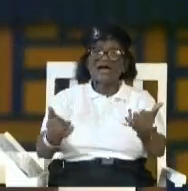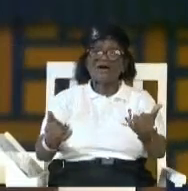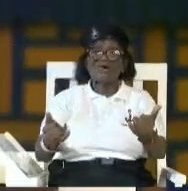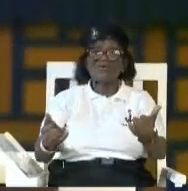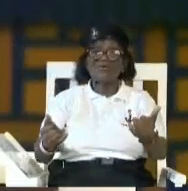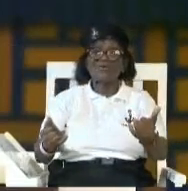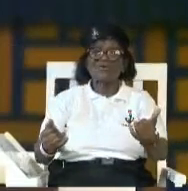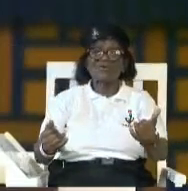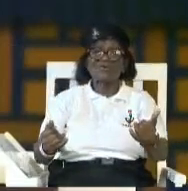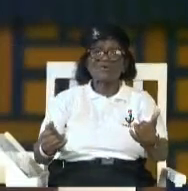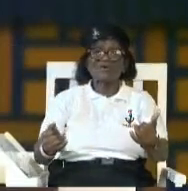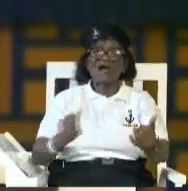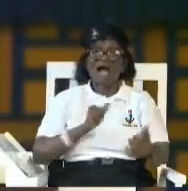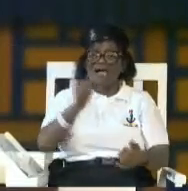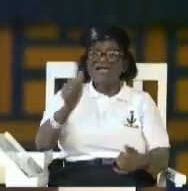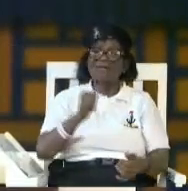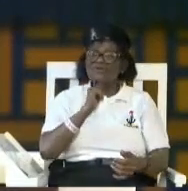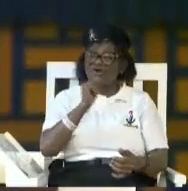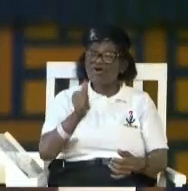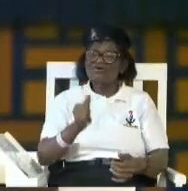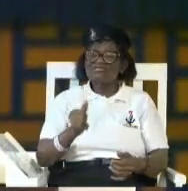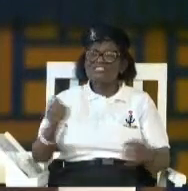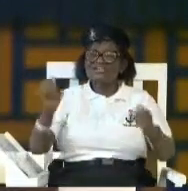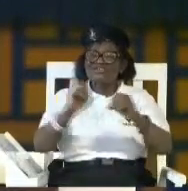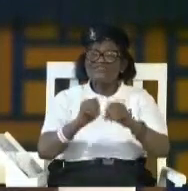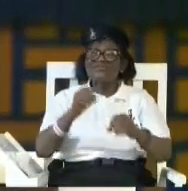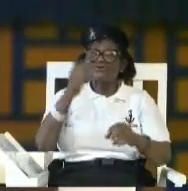I'm not even the one alive anymore.